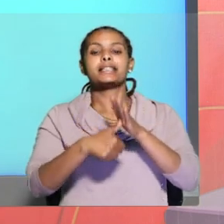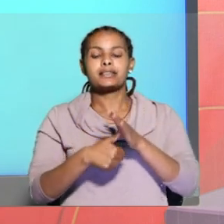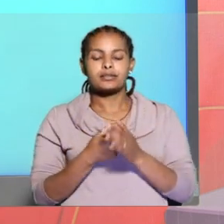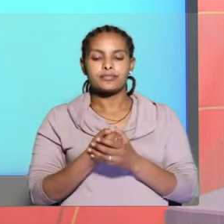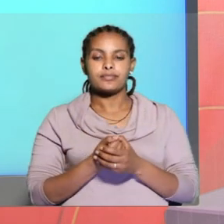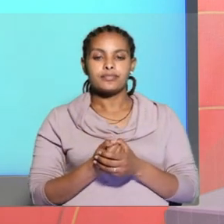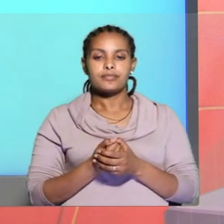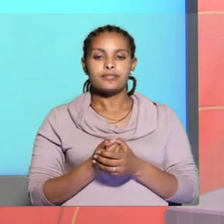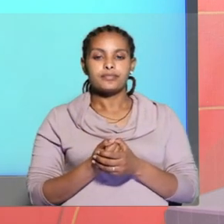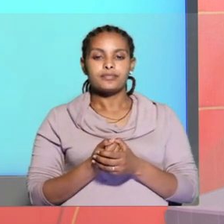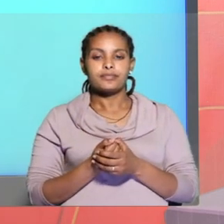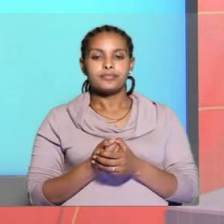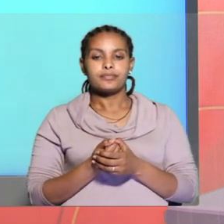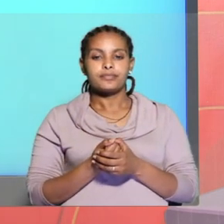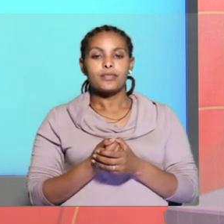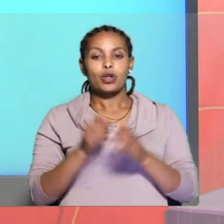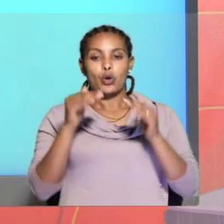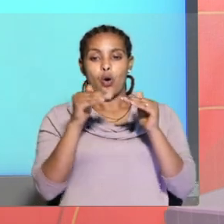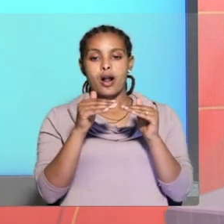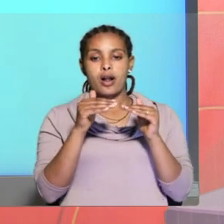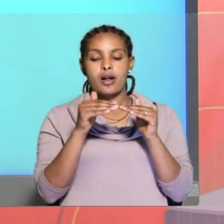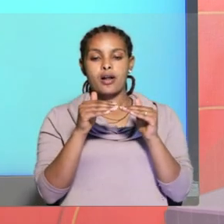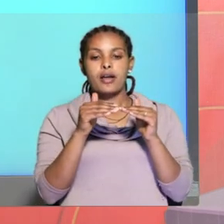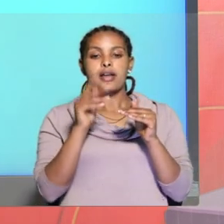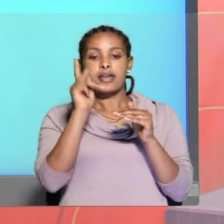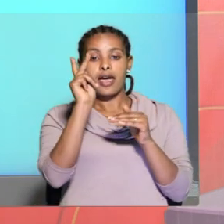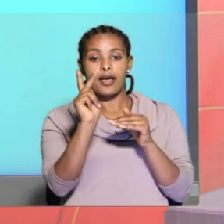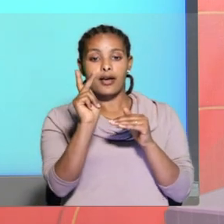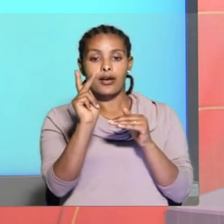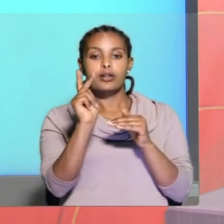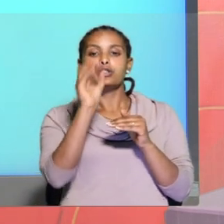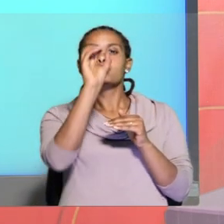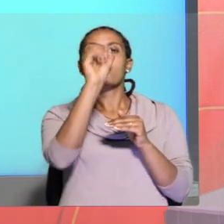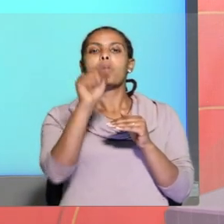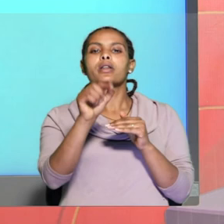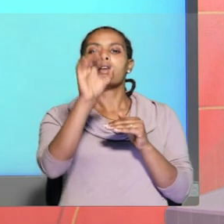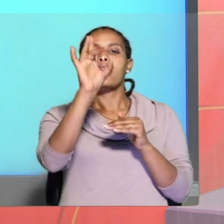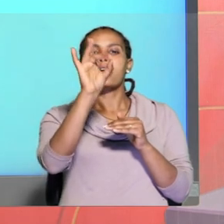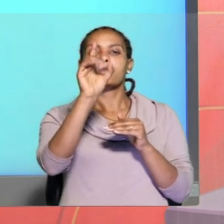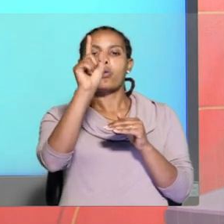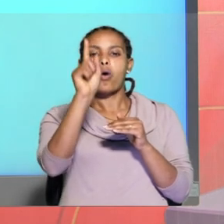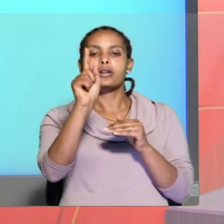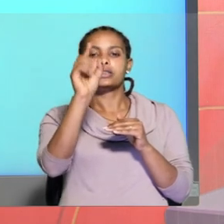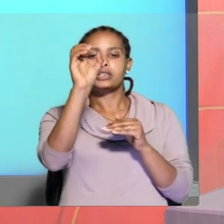minutes after 10 minutes equal 10 is 0.810